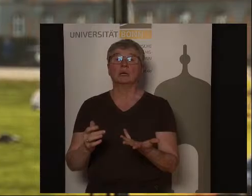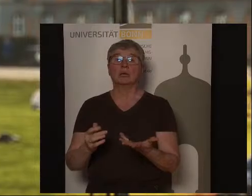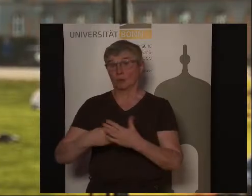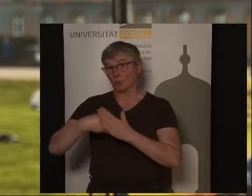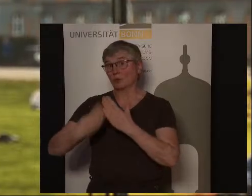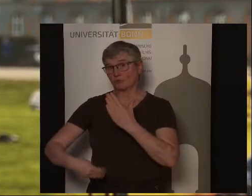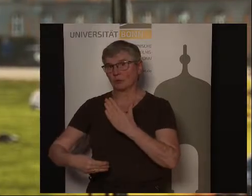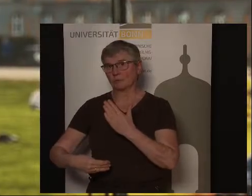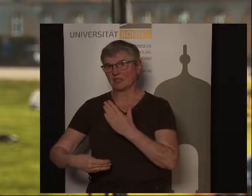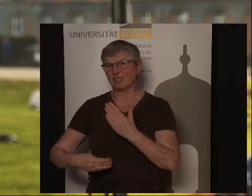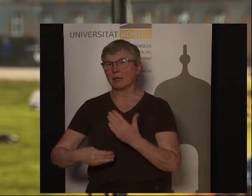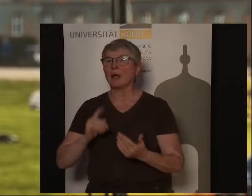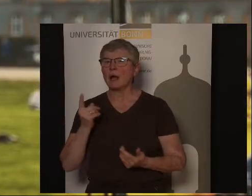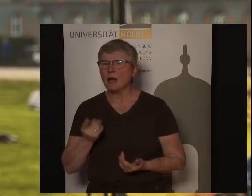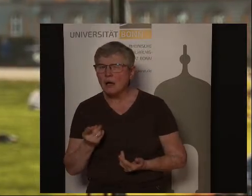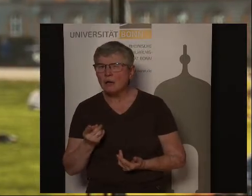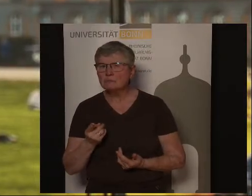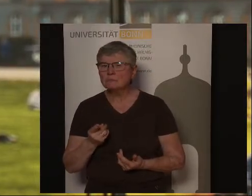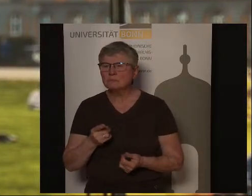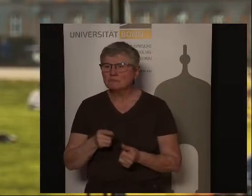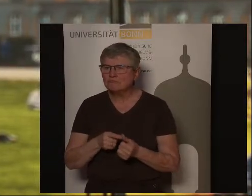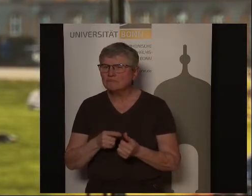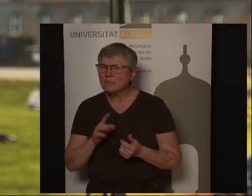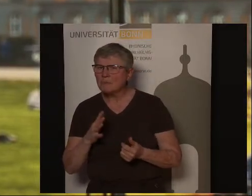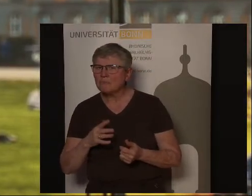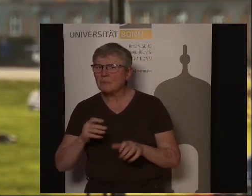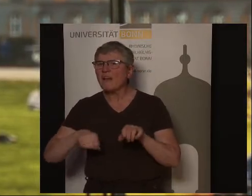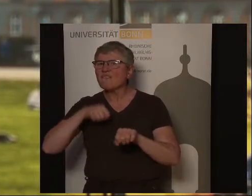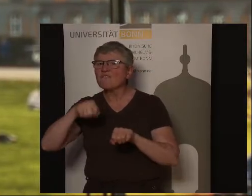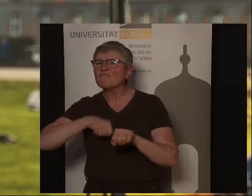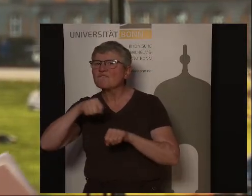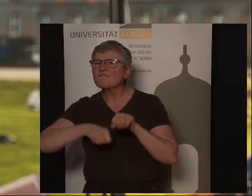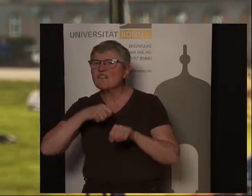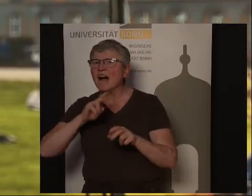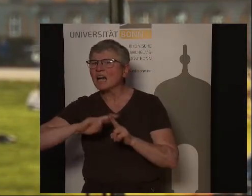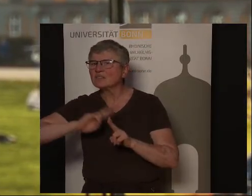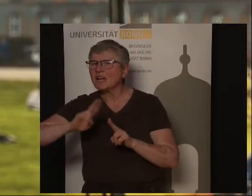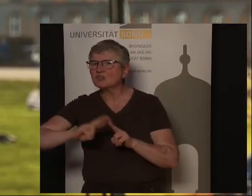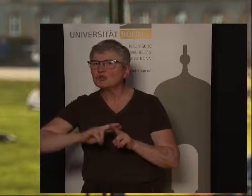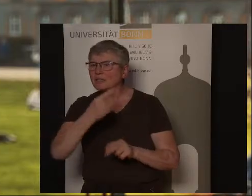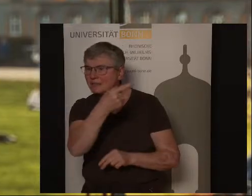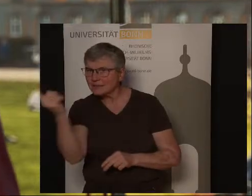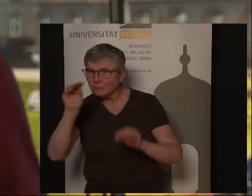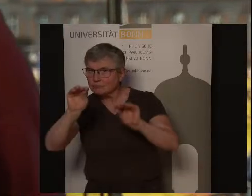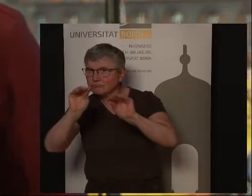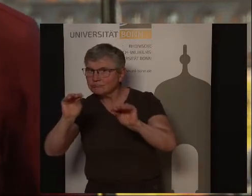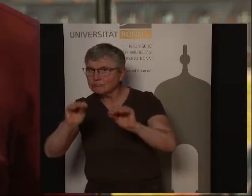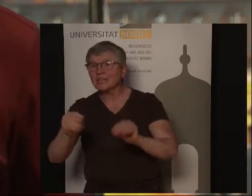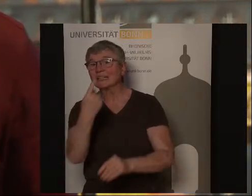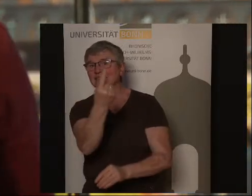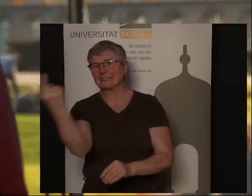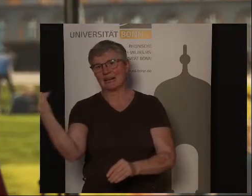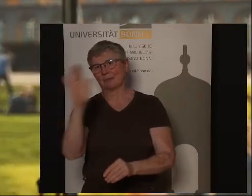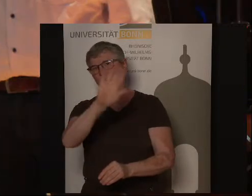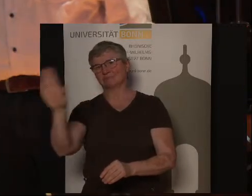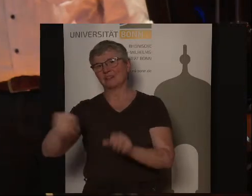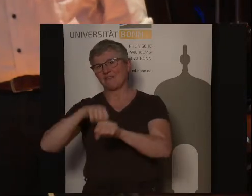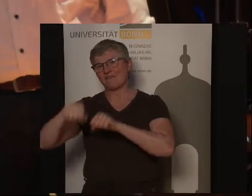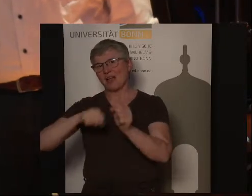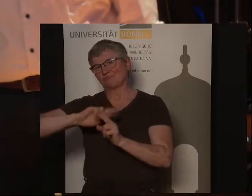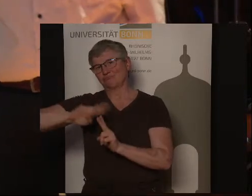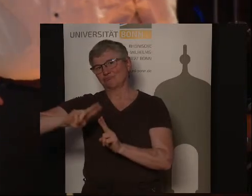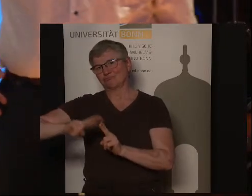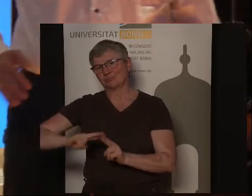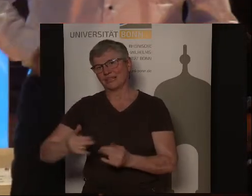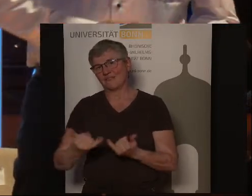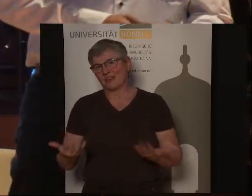We also have an agreement with the Stadtwerke, the city utilities, and we also have a bike repair workshop, for example.